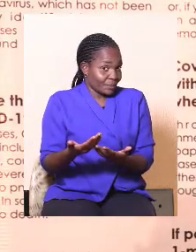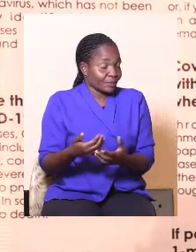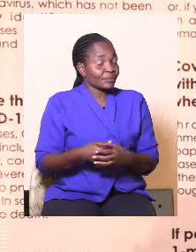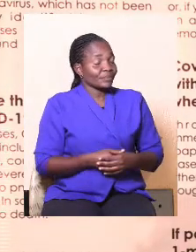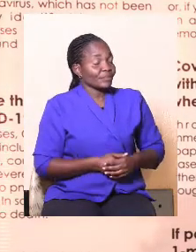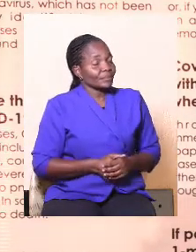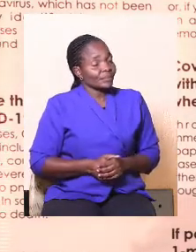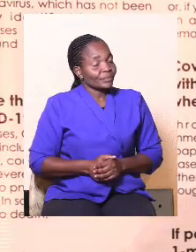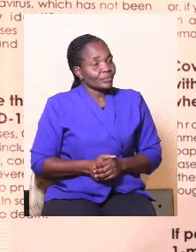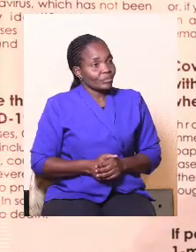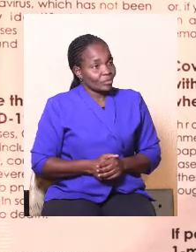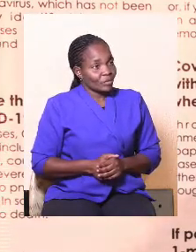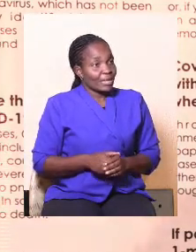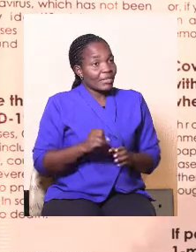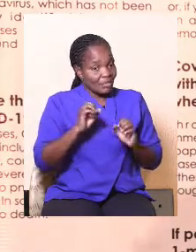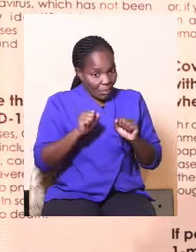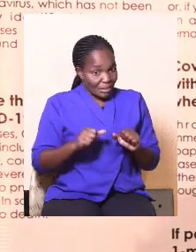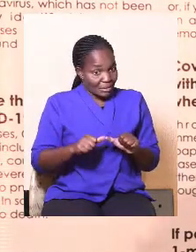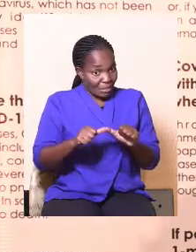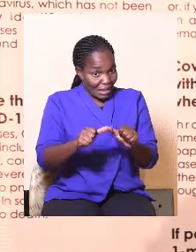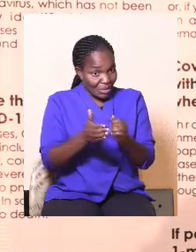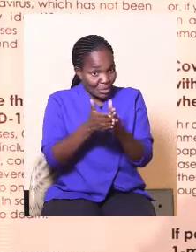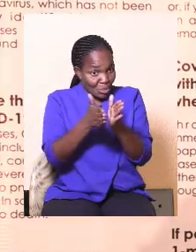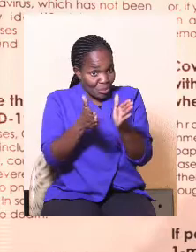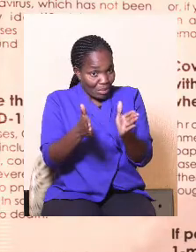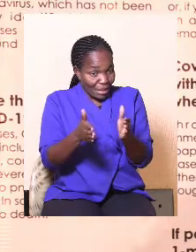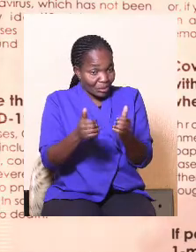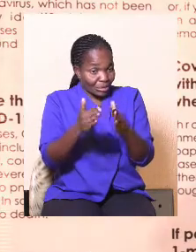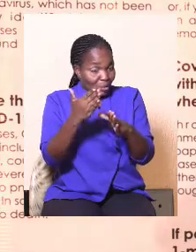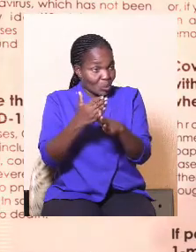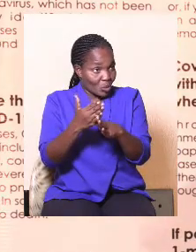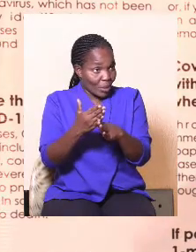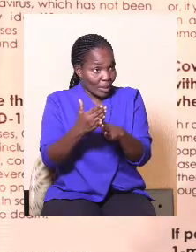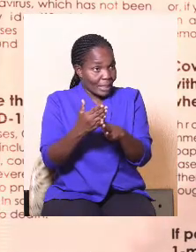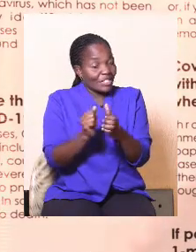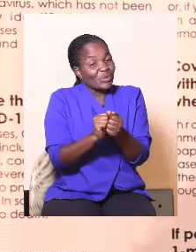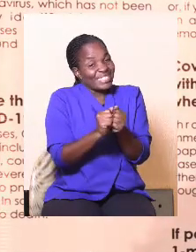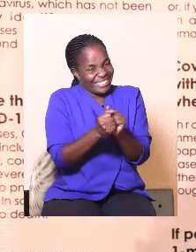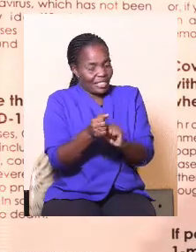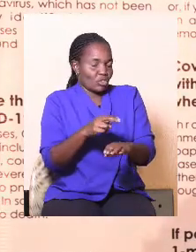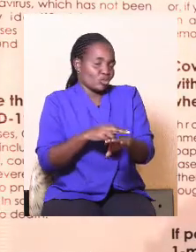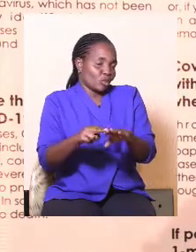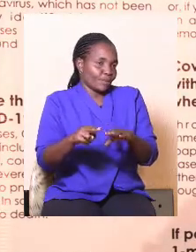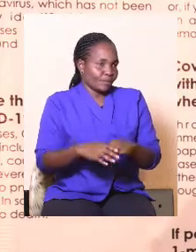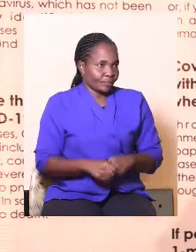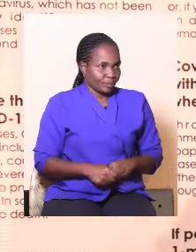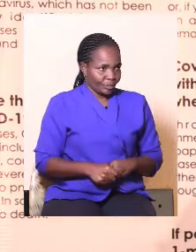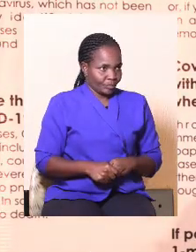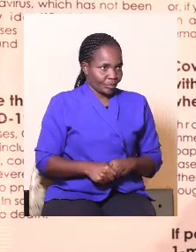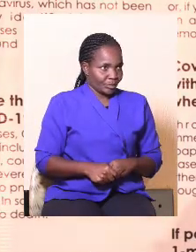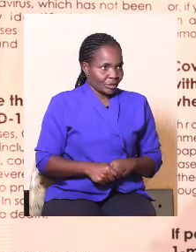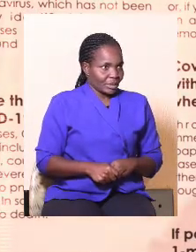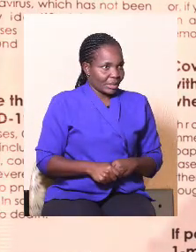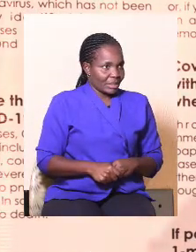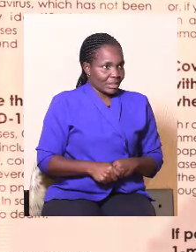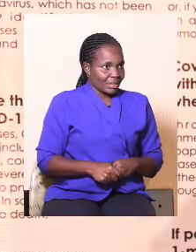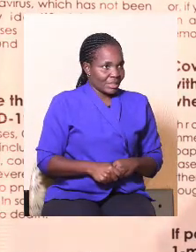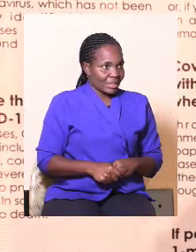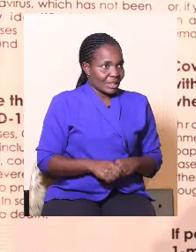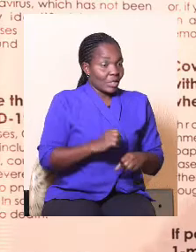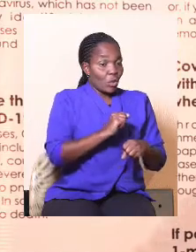answer. If we have to open up, of course, it won't be business as usual, because COVID will be with us for